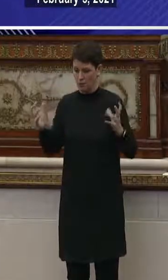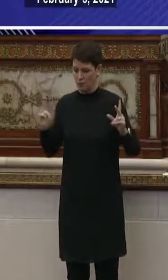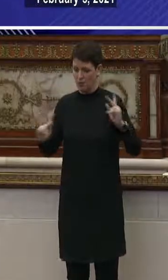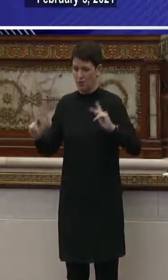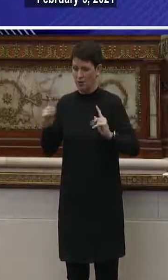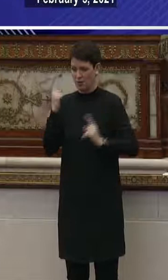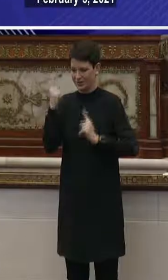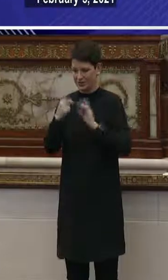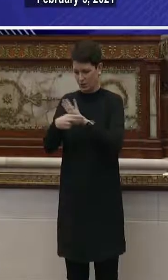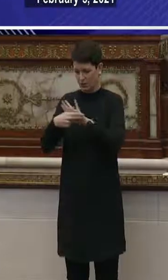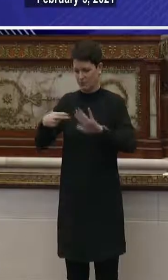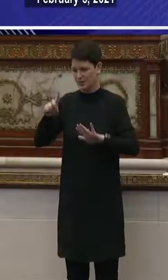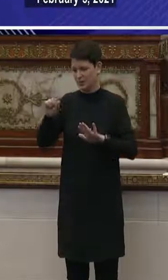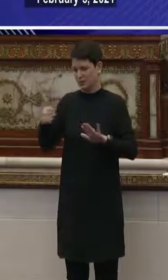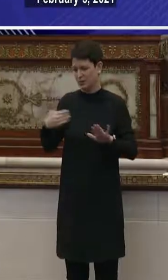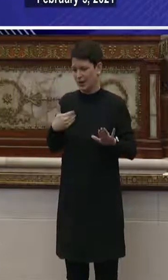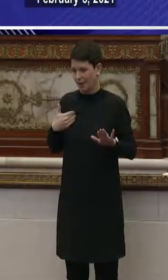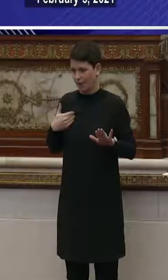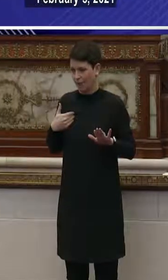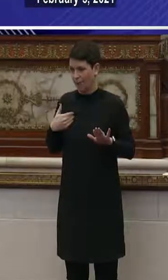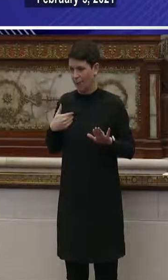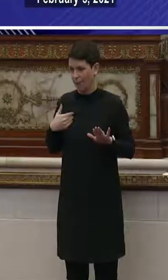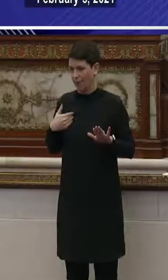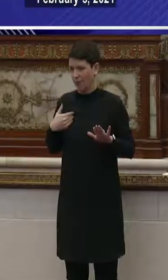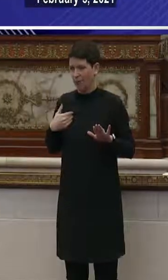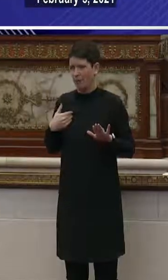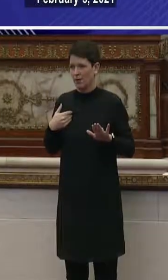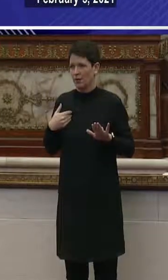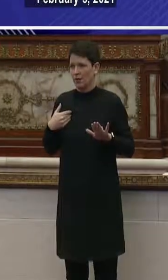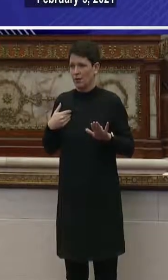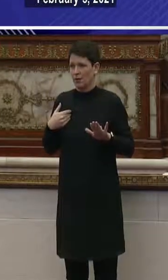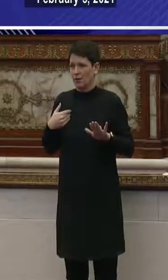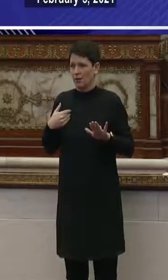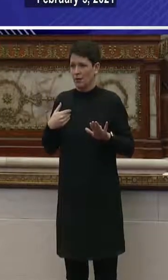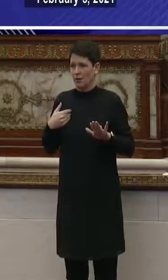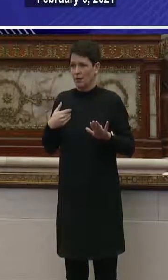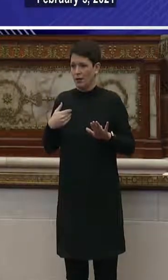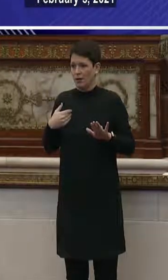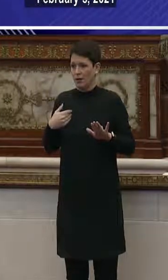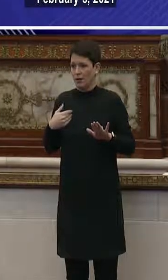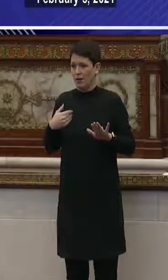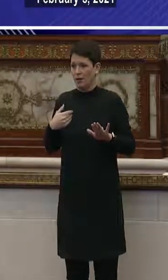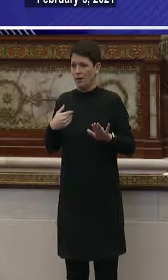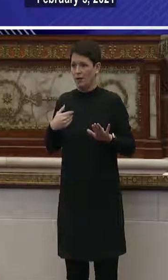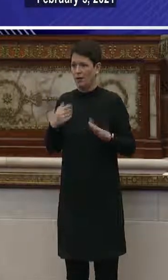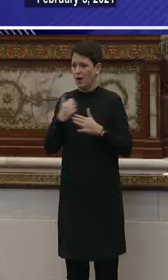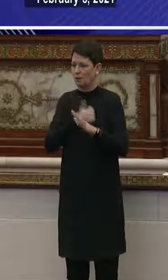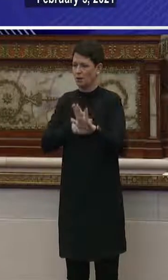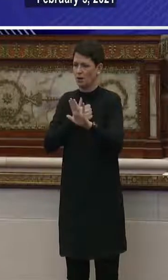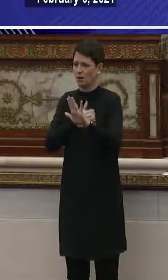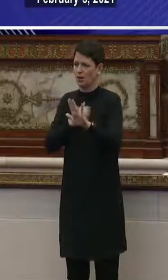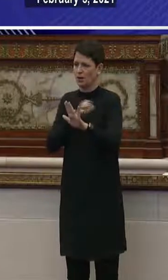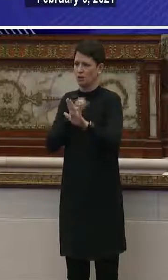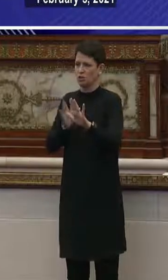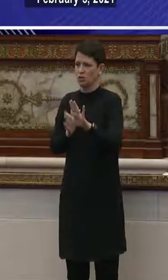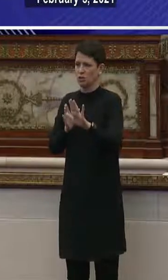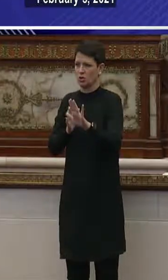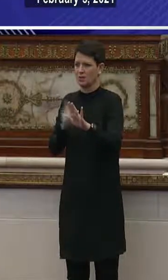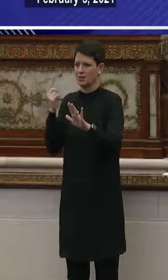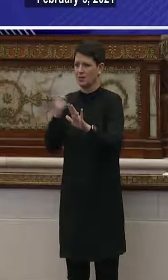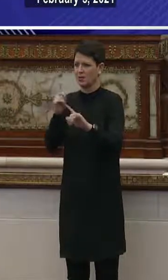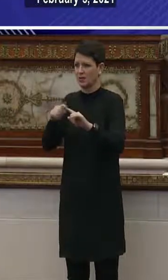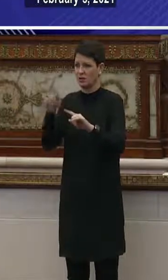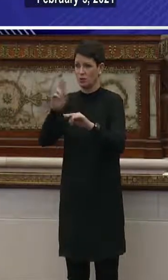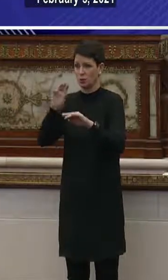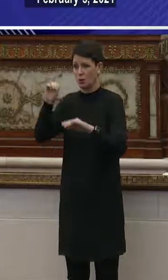be considered disabled are at high enough risk that they deserve. I'm sorry, Commissioner. I'm sorry. Somebody needs